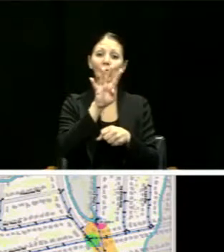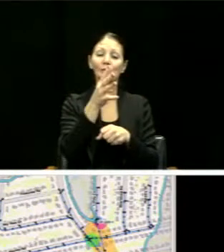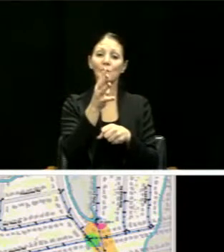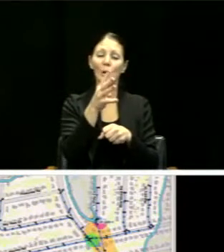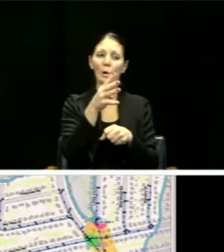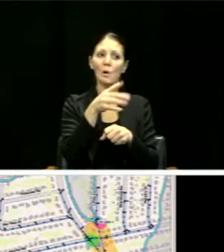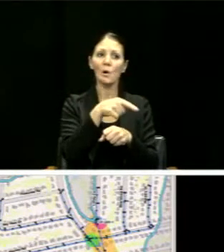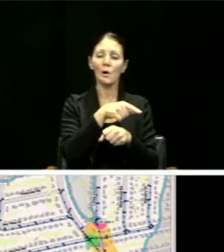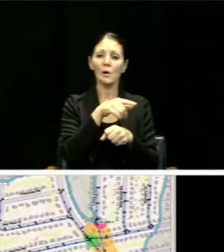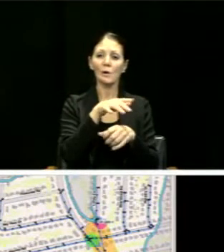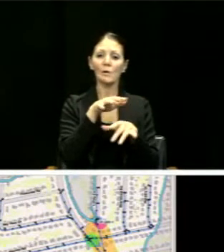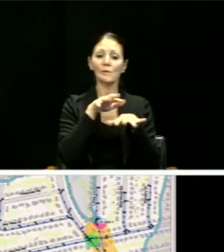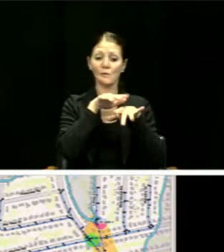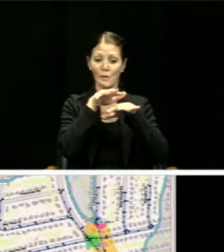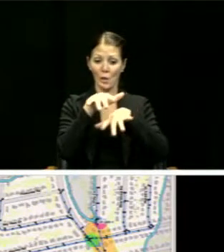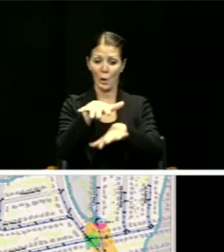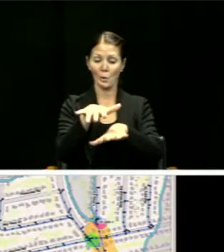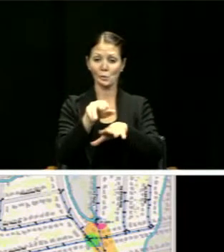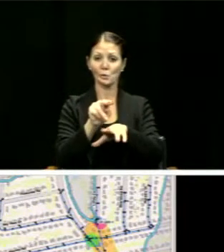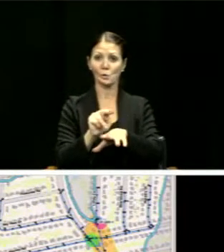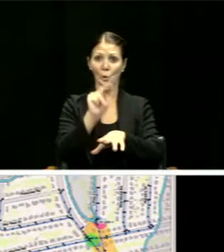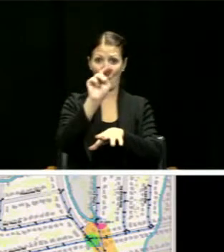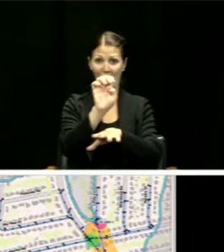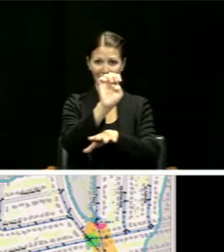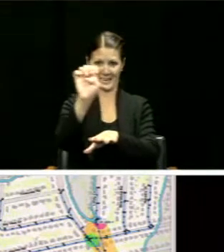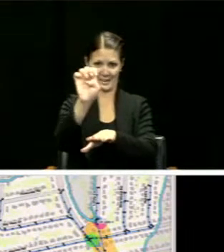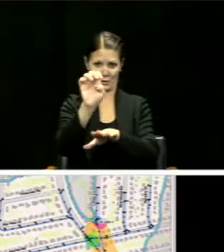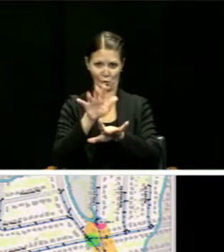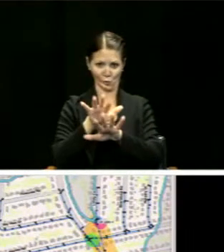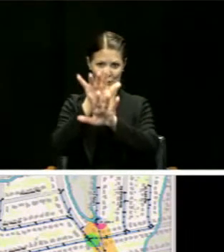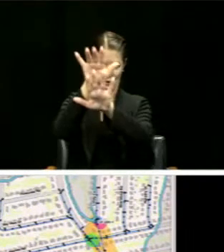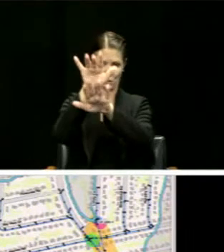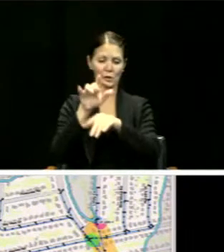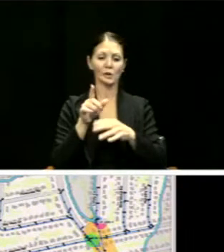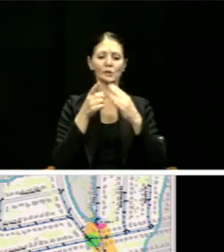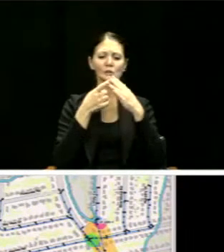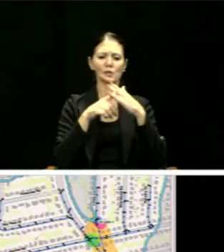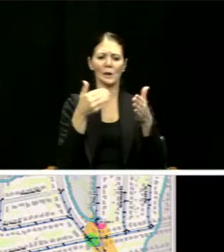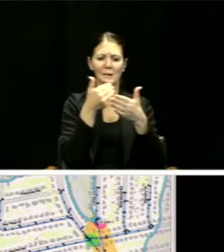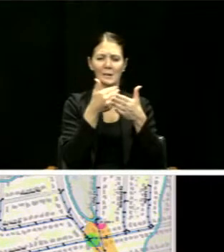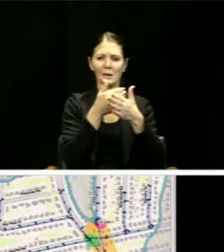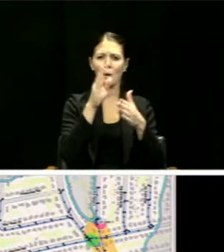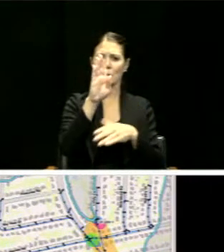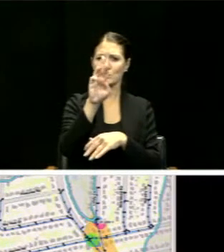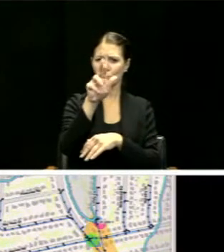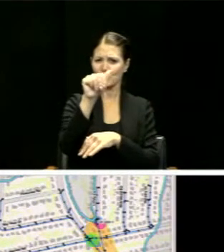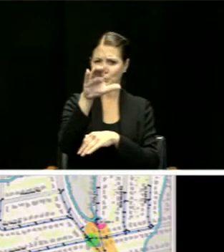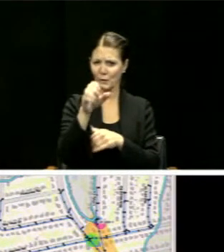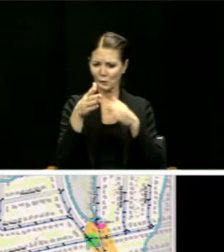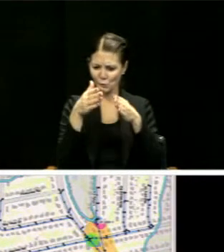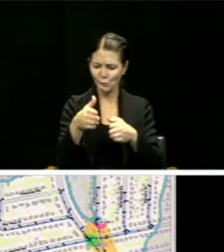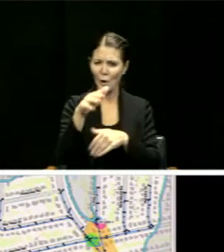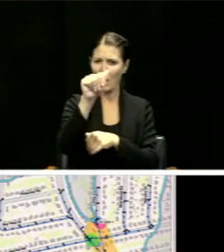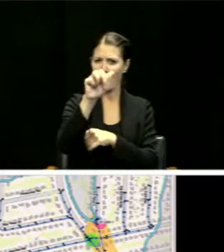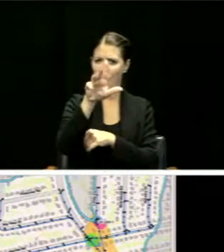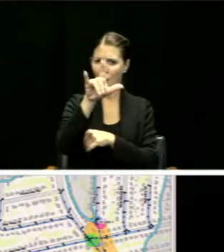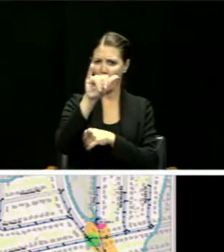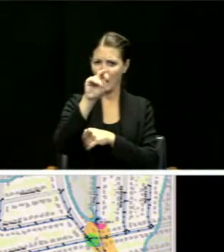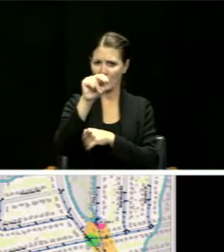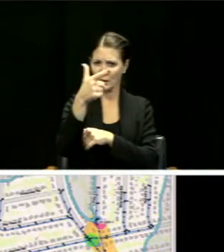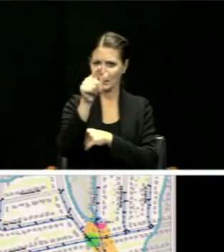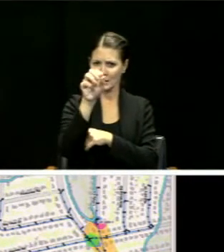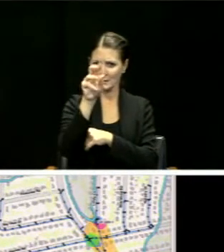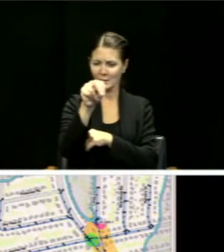flow flows in a northeasterly direction. It starts up near Brace Road and Arlington. And then